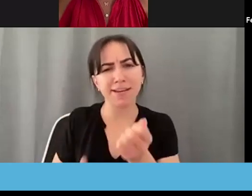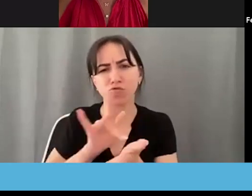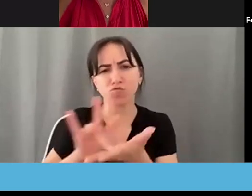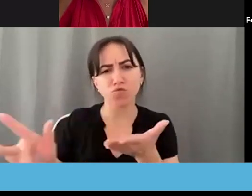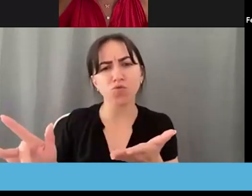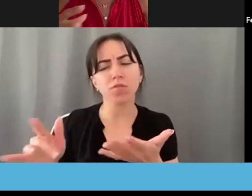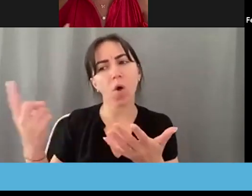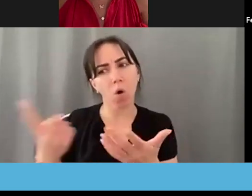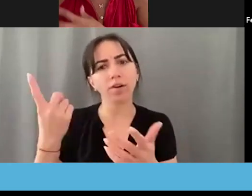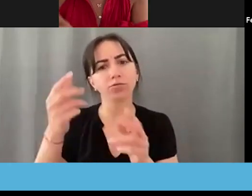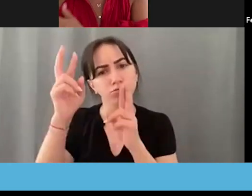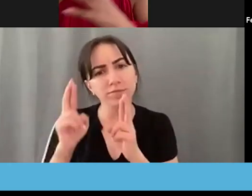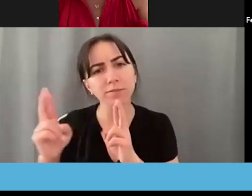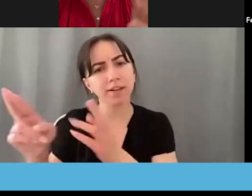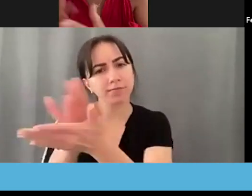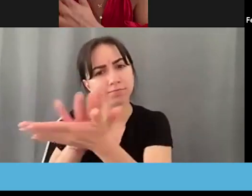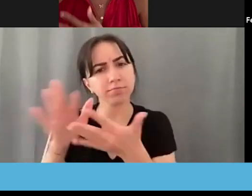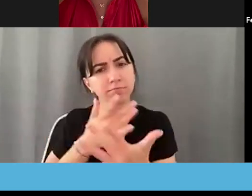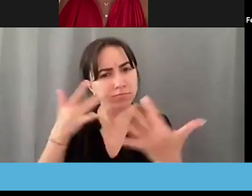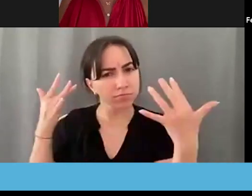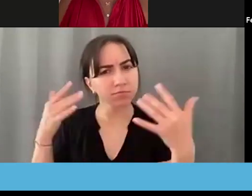being respectful, because of